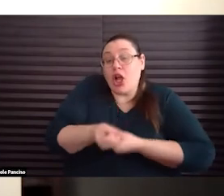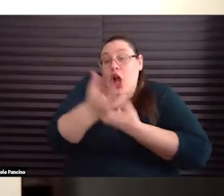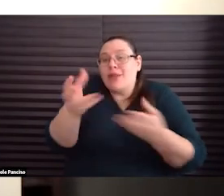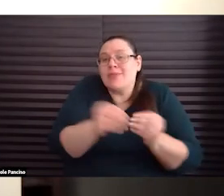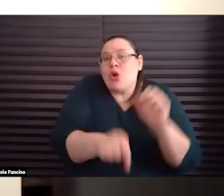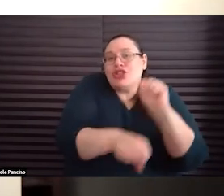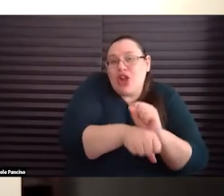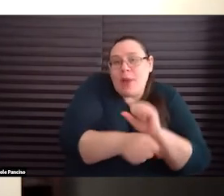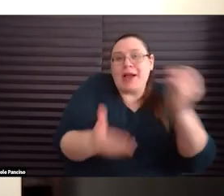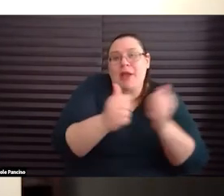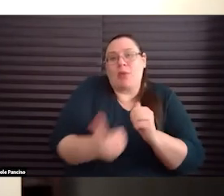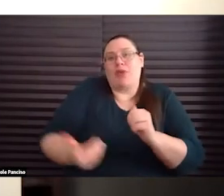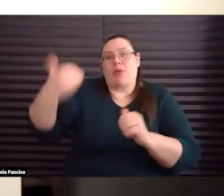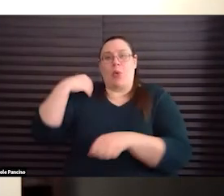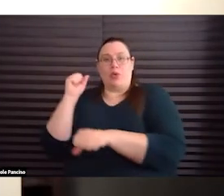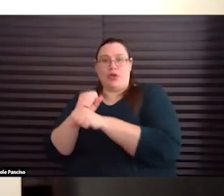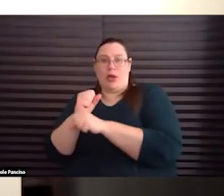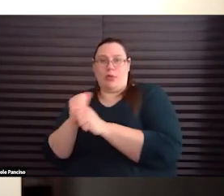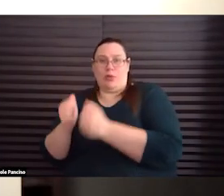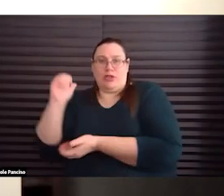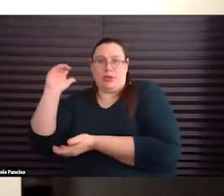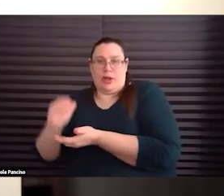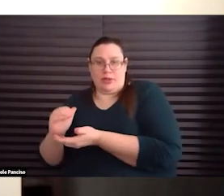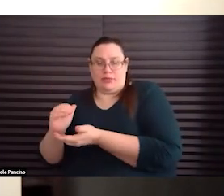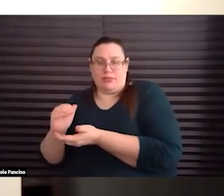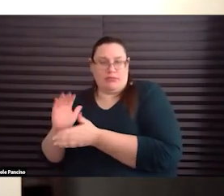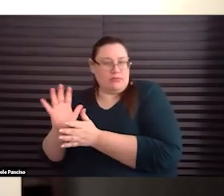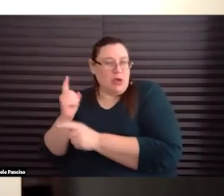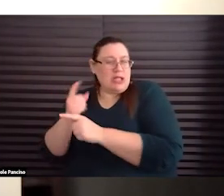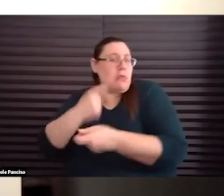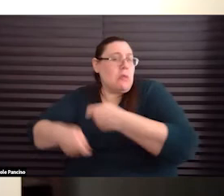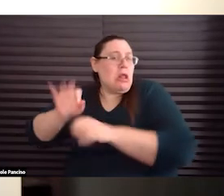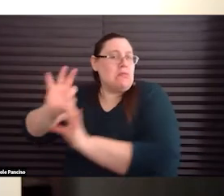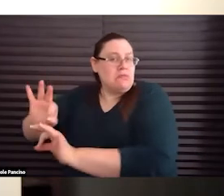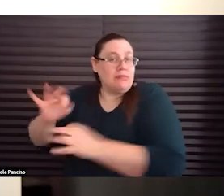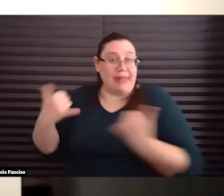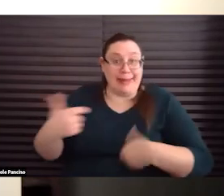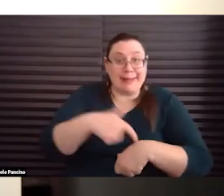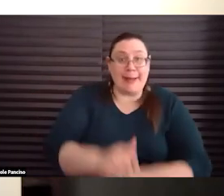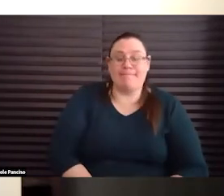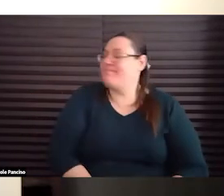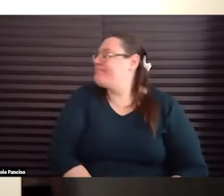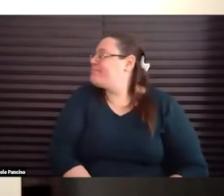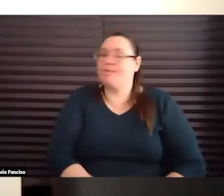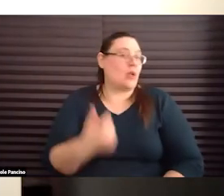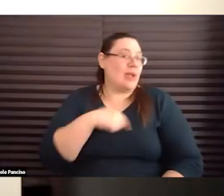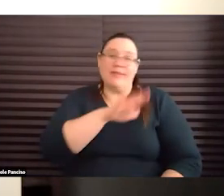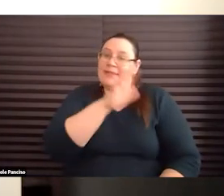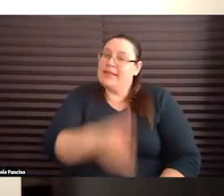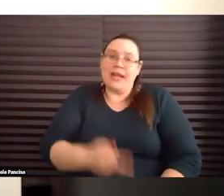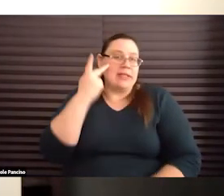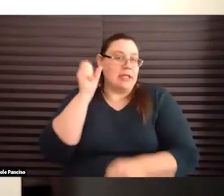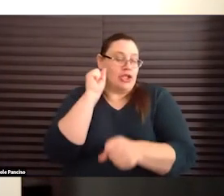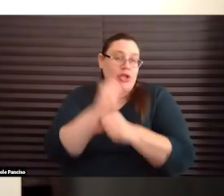old industry loses. Not this time. We've never seen jobs fully rebound from